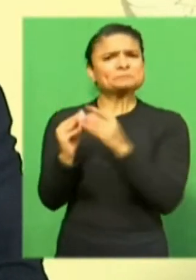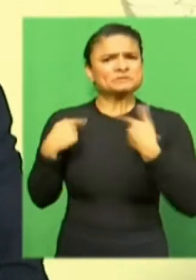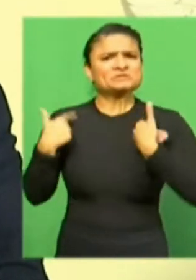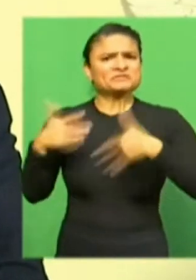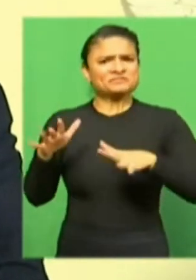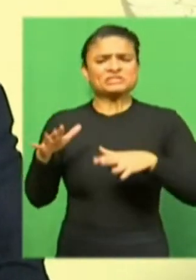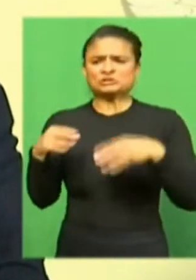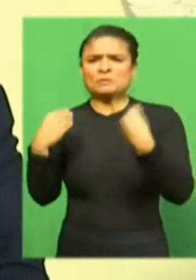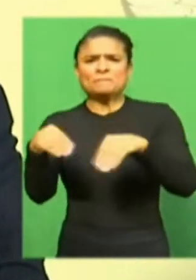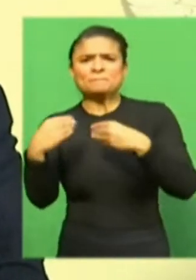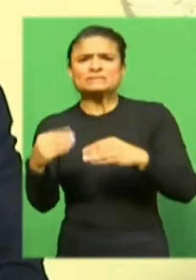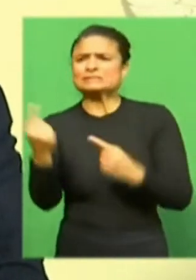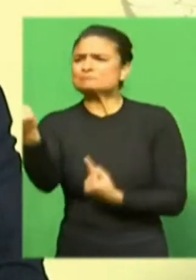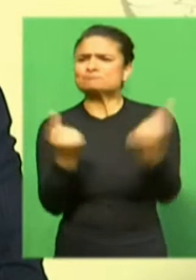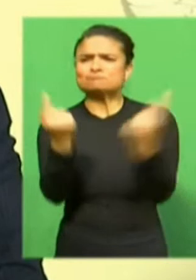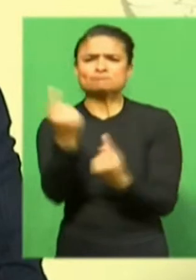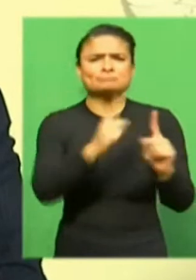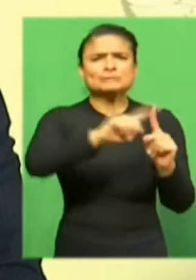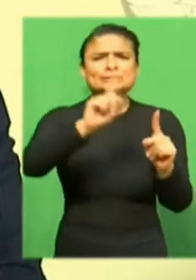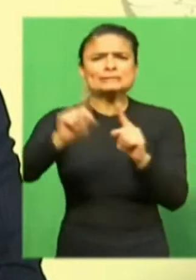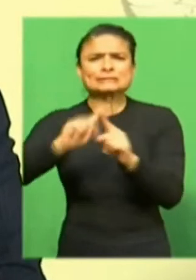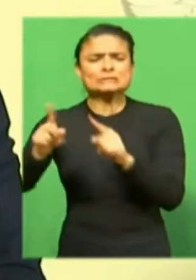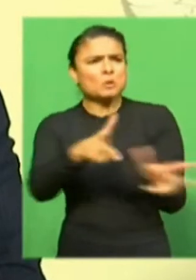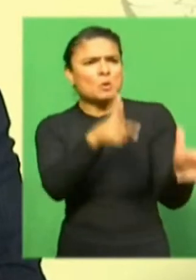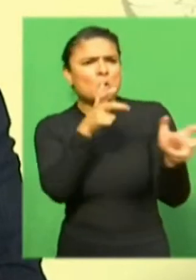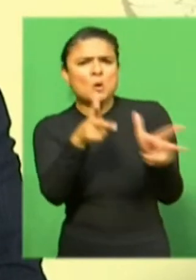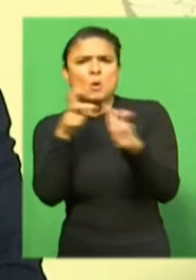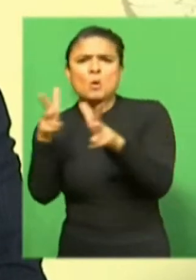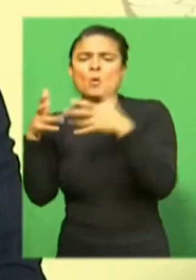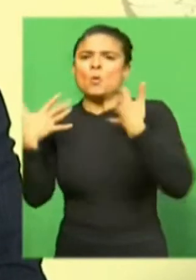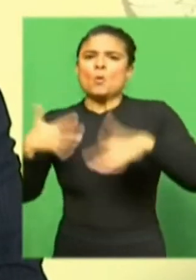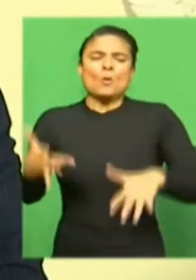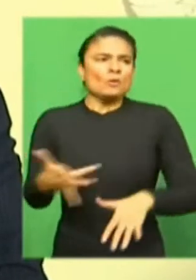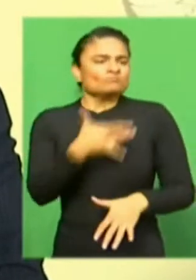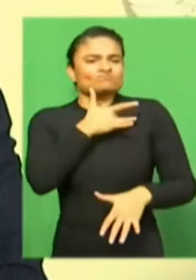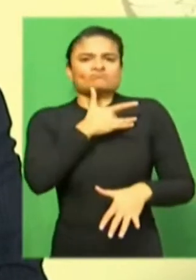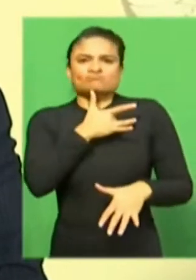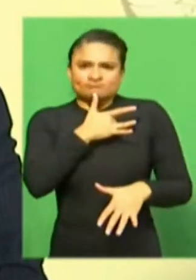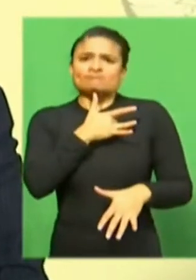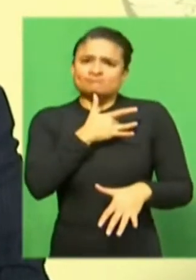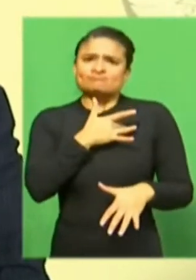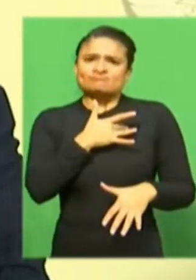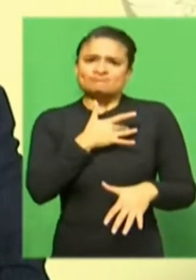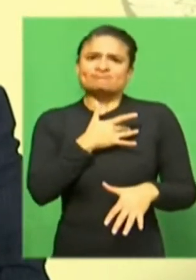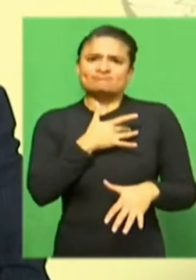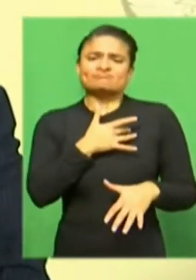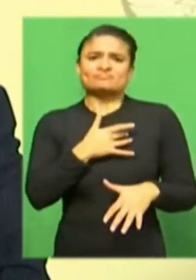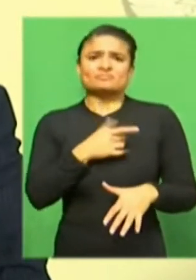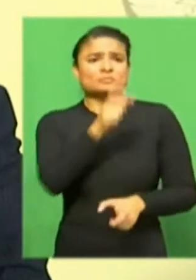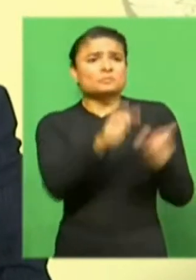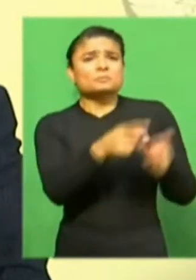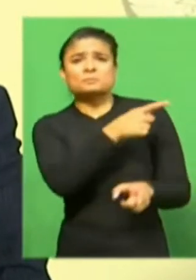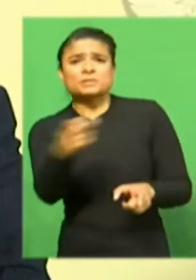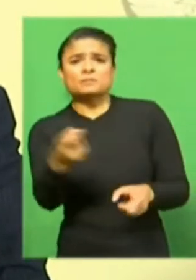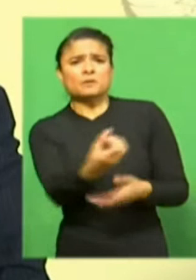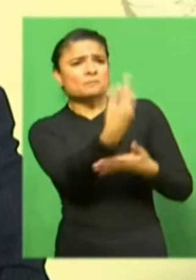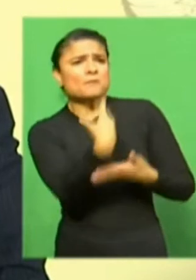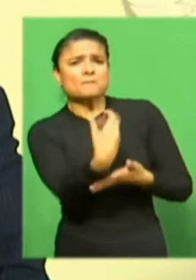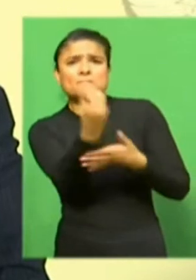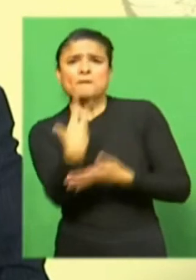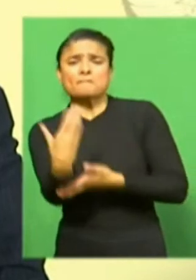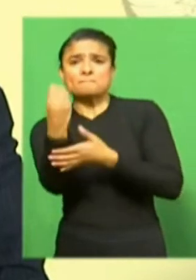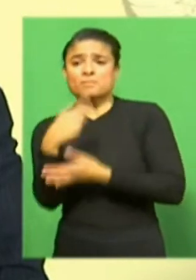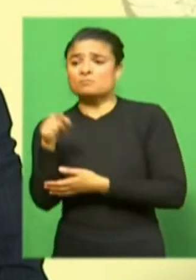who in the aftermath of the destruction of